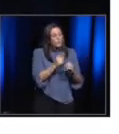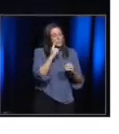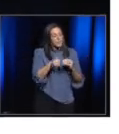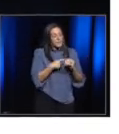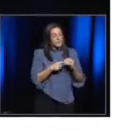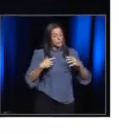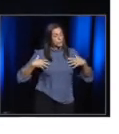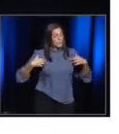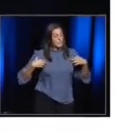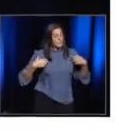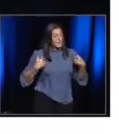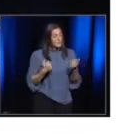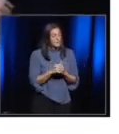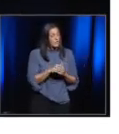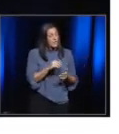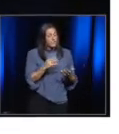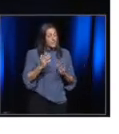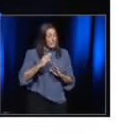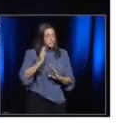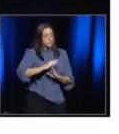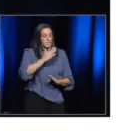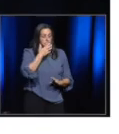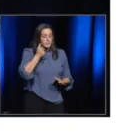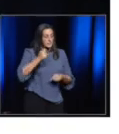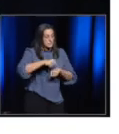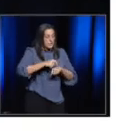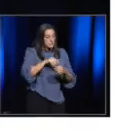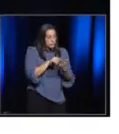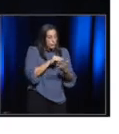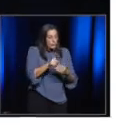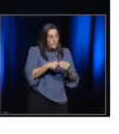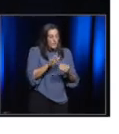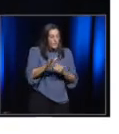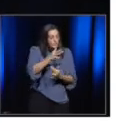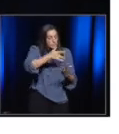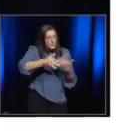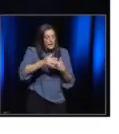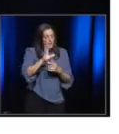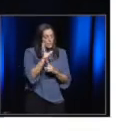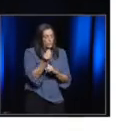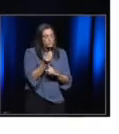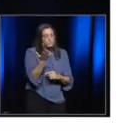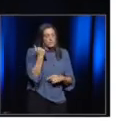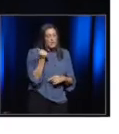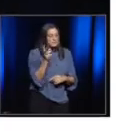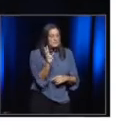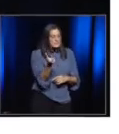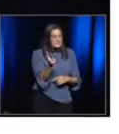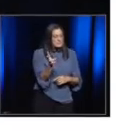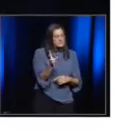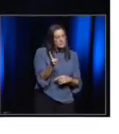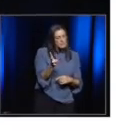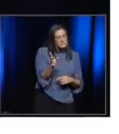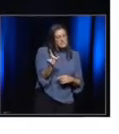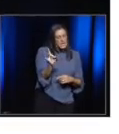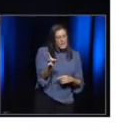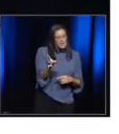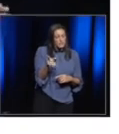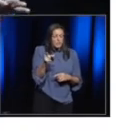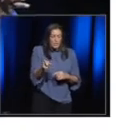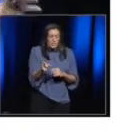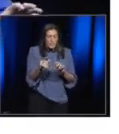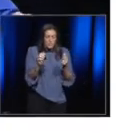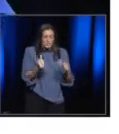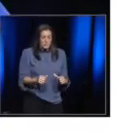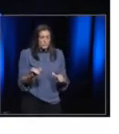The golden age of primatology, learning all about their societies and cultures, was from the 60s, 80s, and so on. So if they're in trouble too, not just from